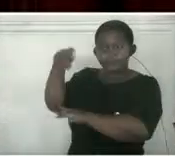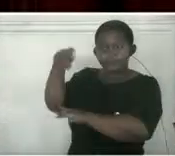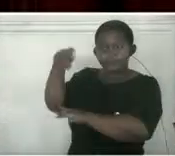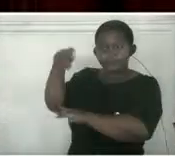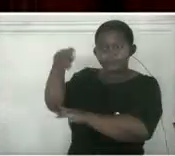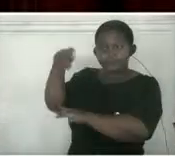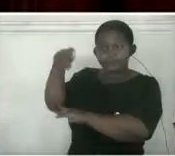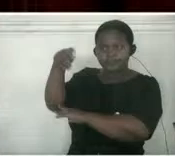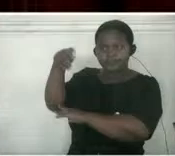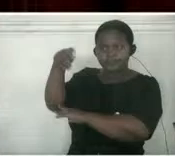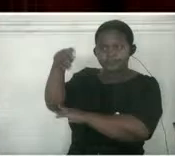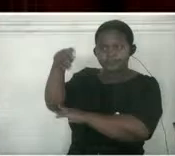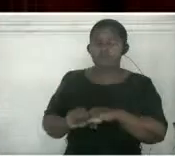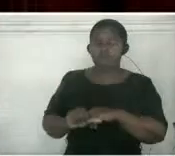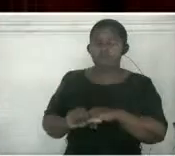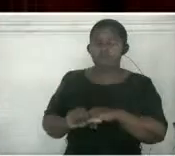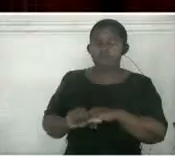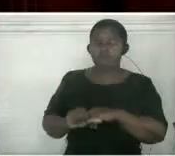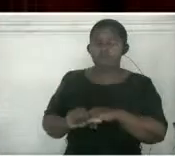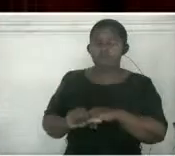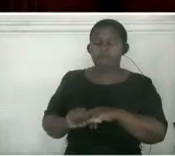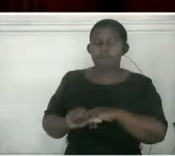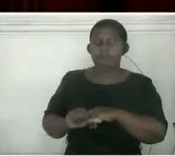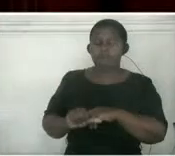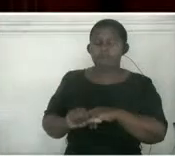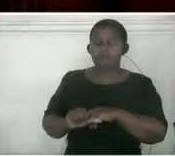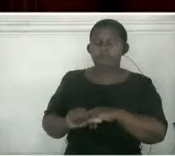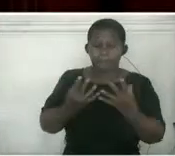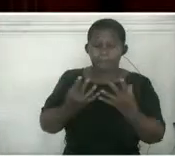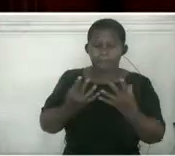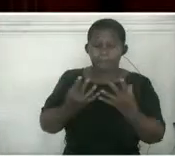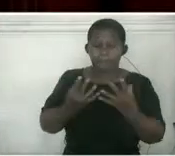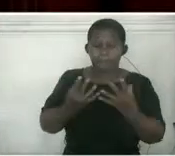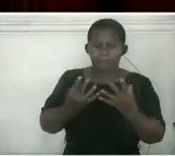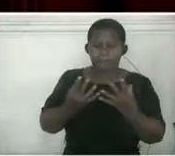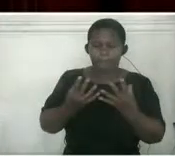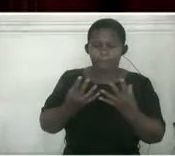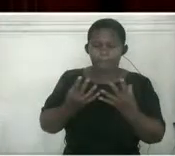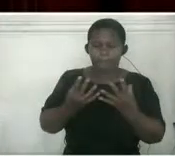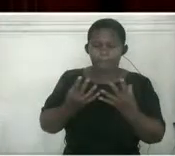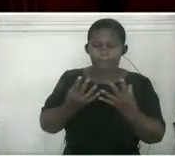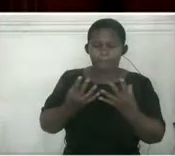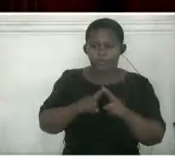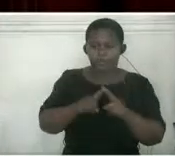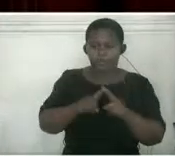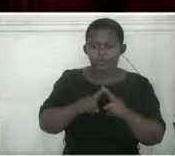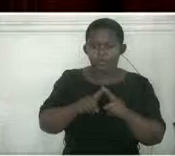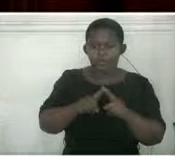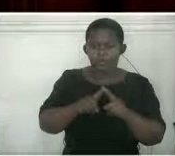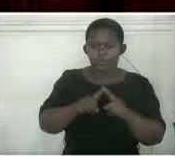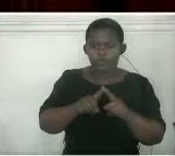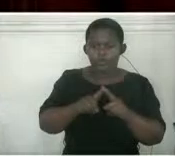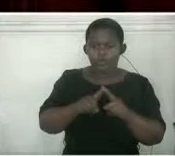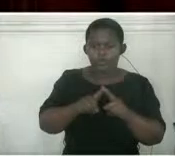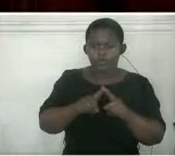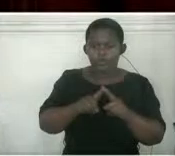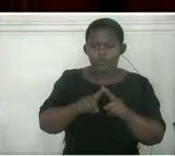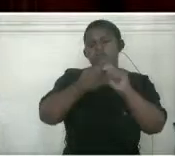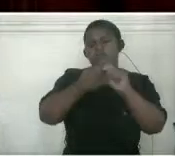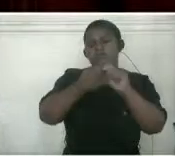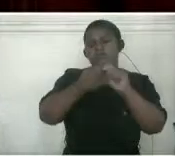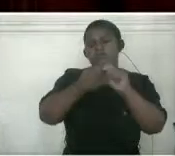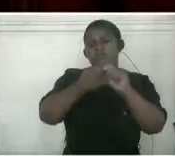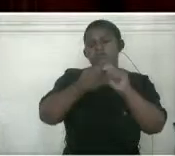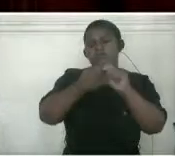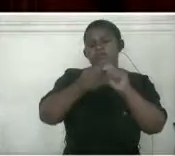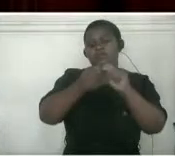our continent present to grow export given the comparatively low logistics cost.